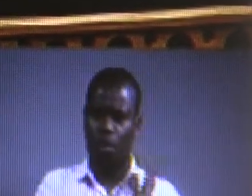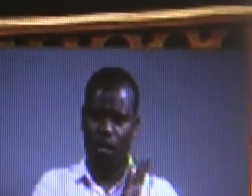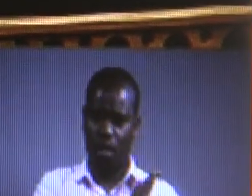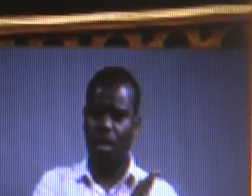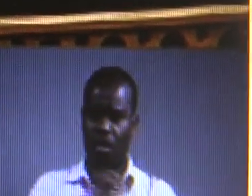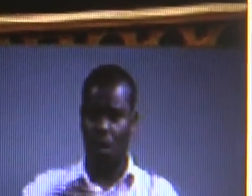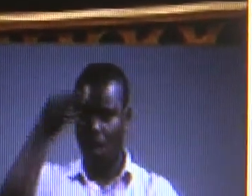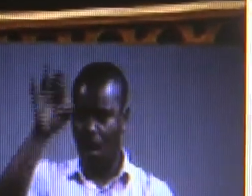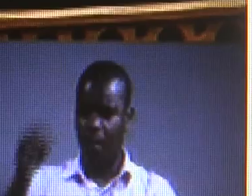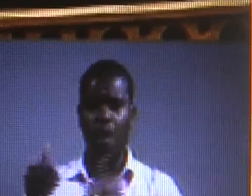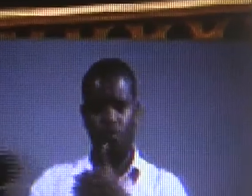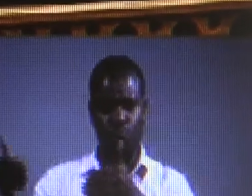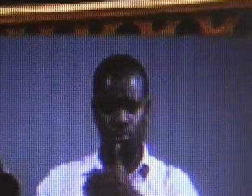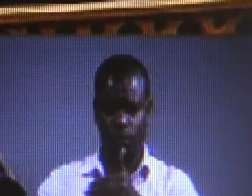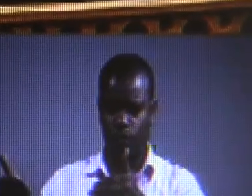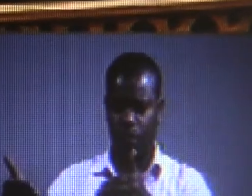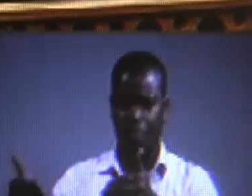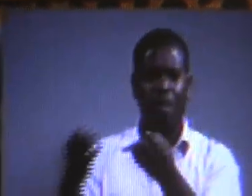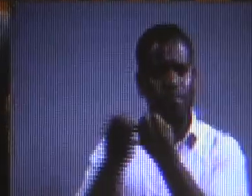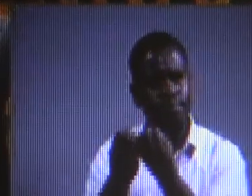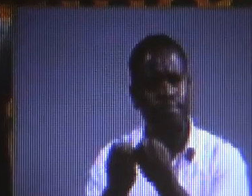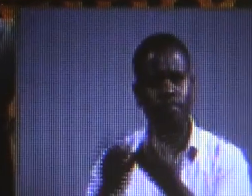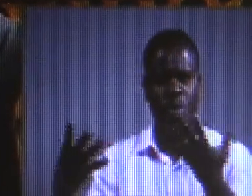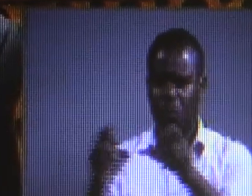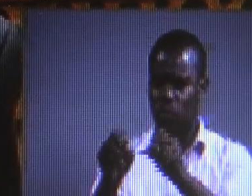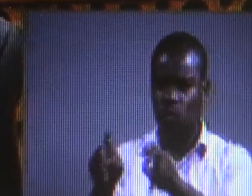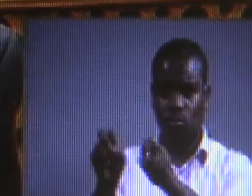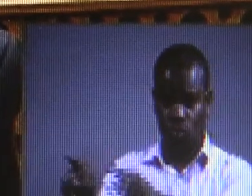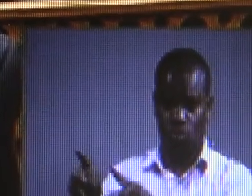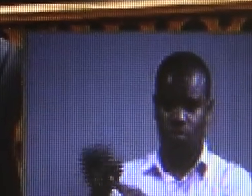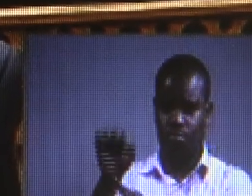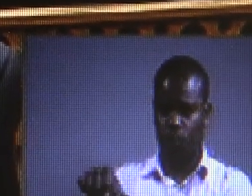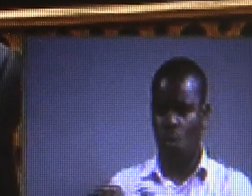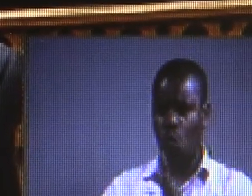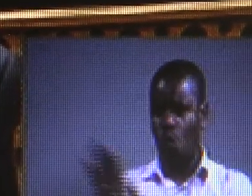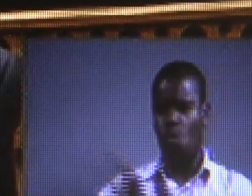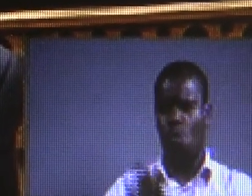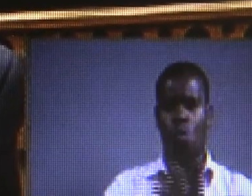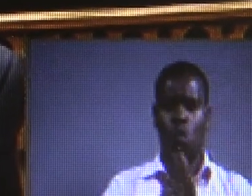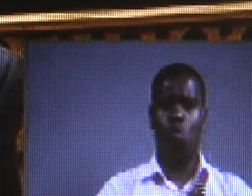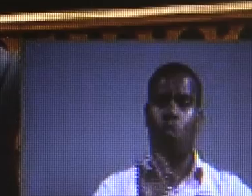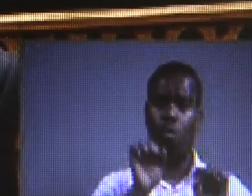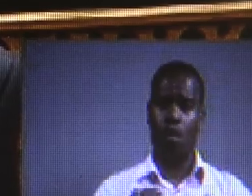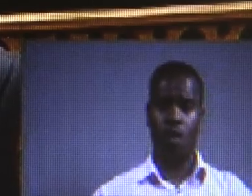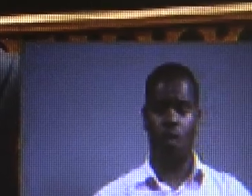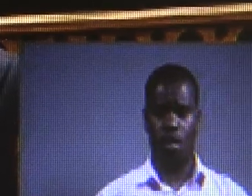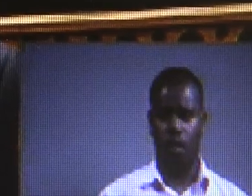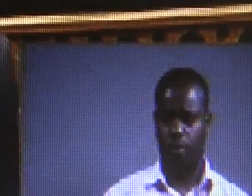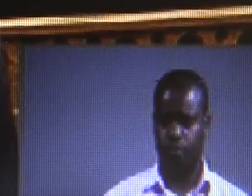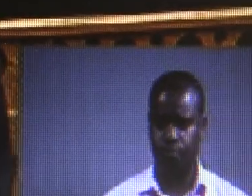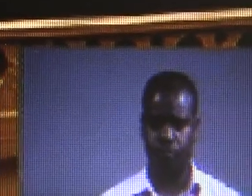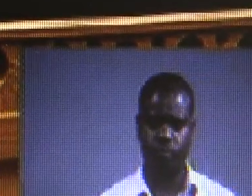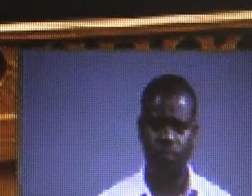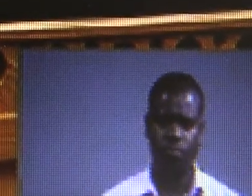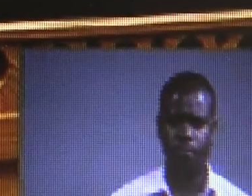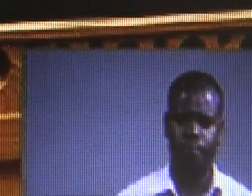control of the government. It's an enormous opportunity for this country. Medical tourism is something on which we